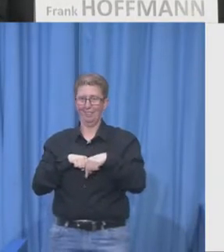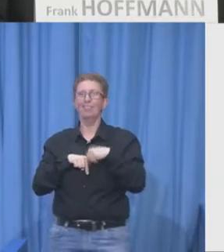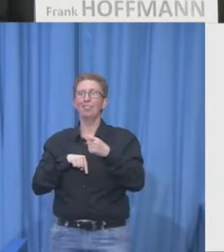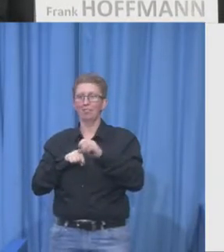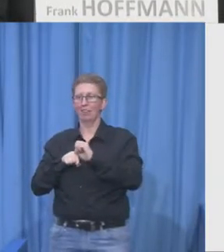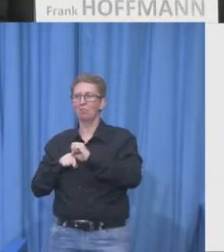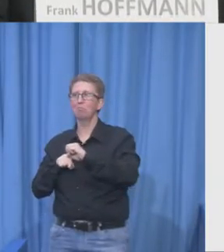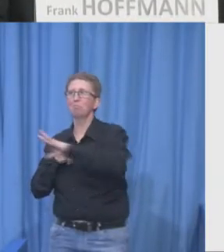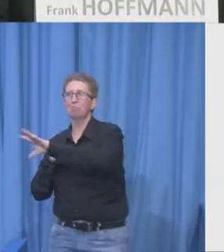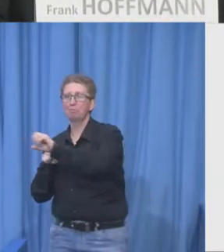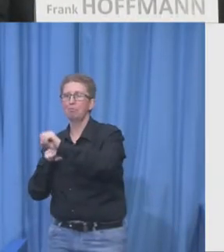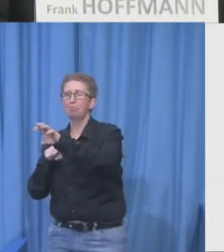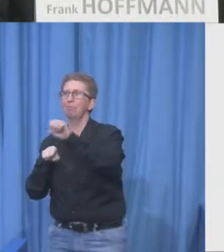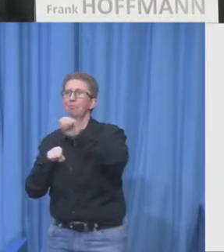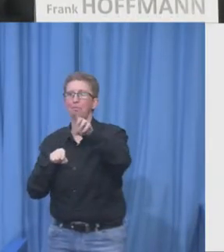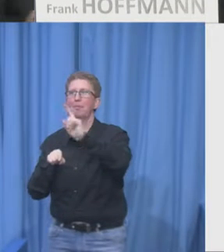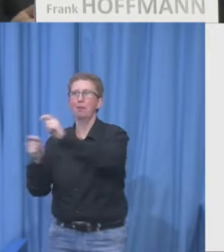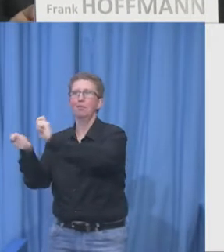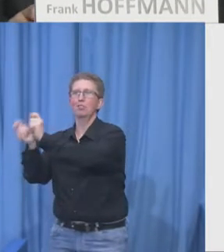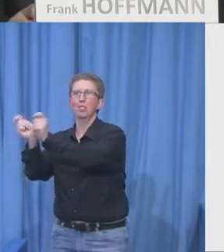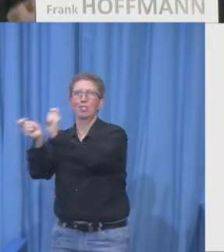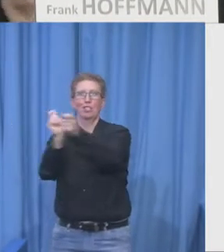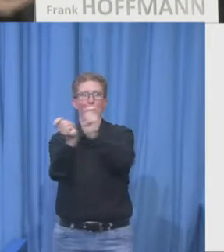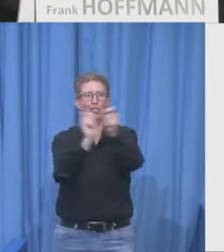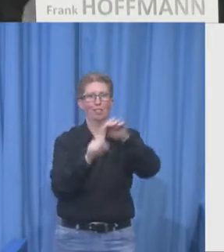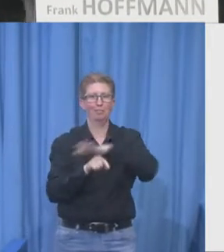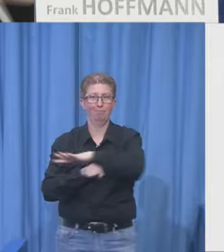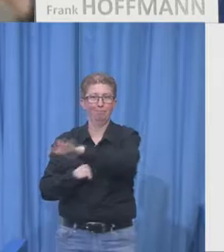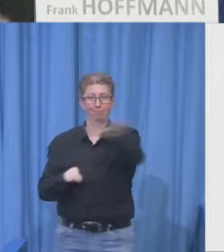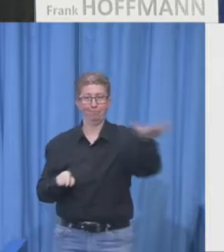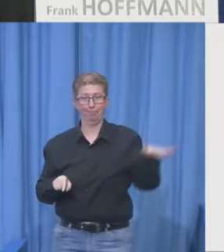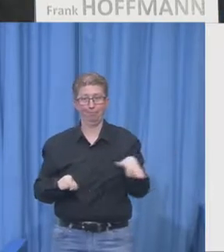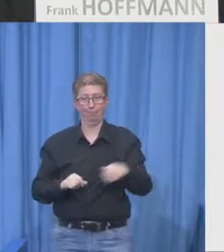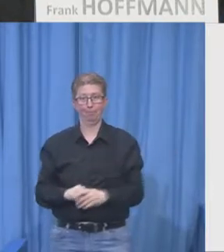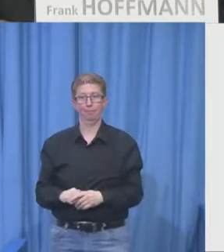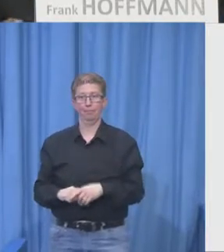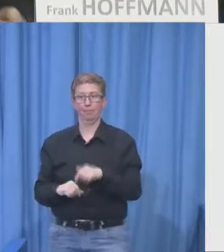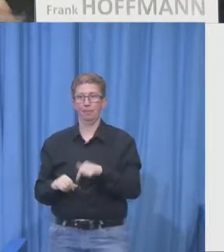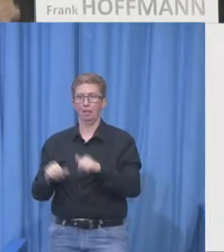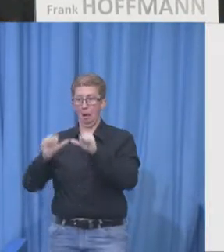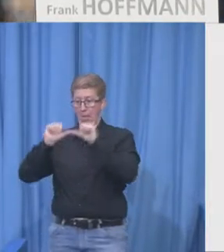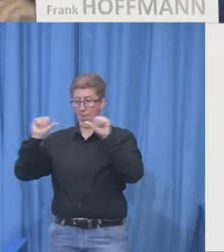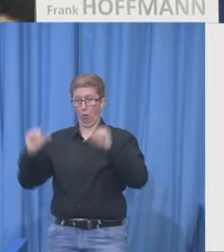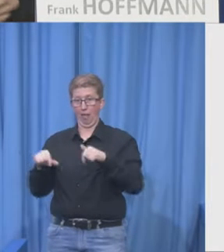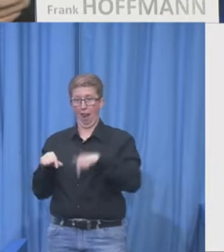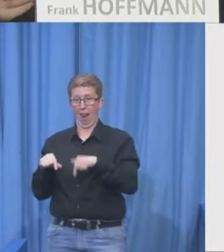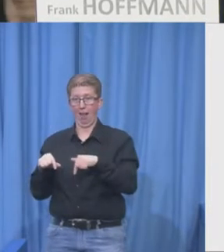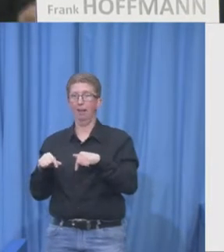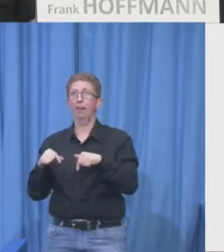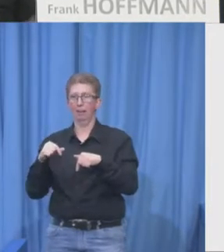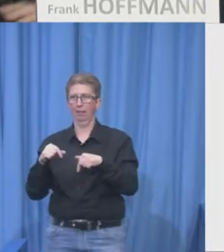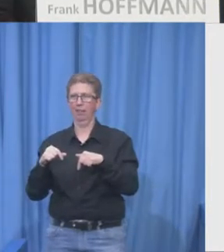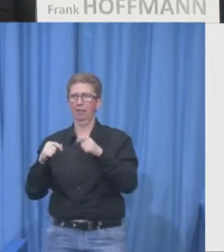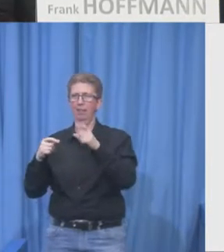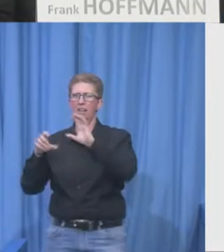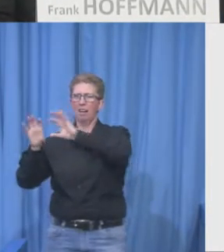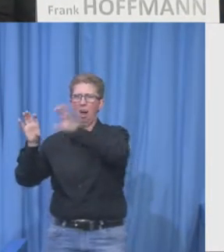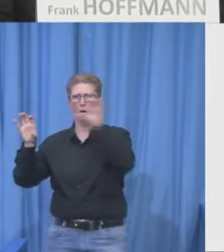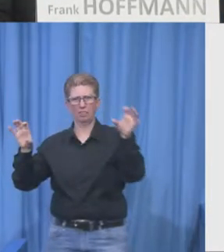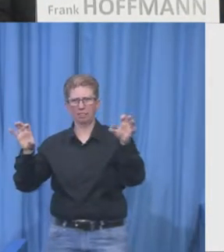We need always 5 steps to implement the model in another country. We have to find a local partner.